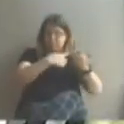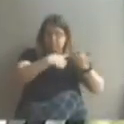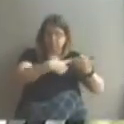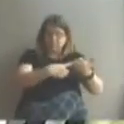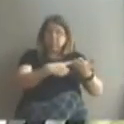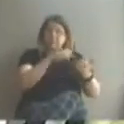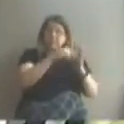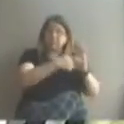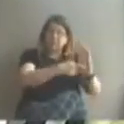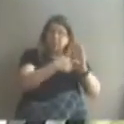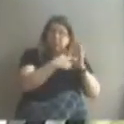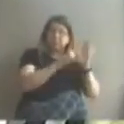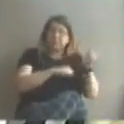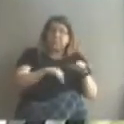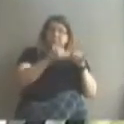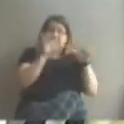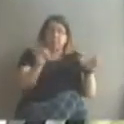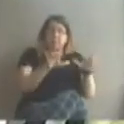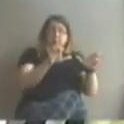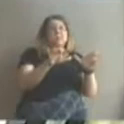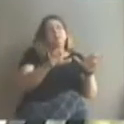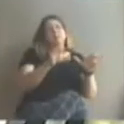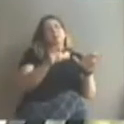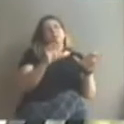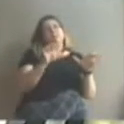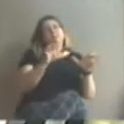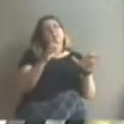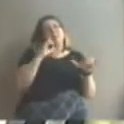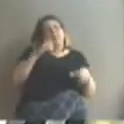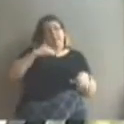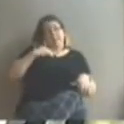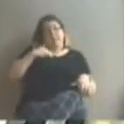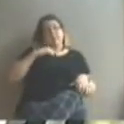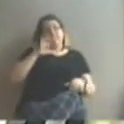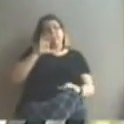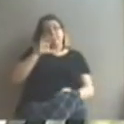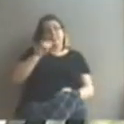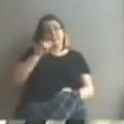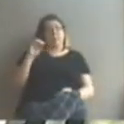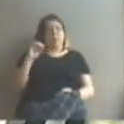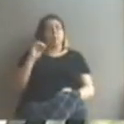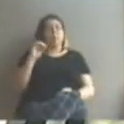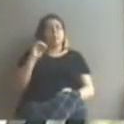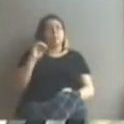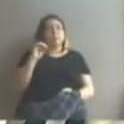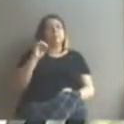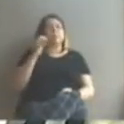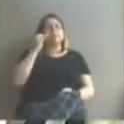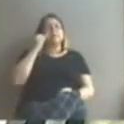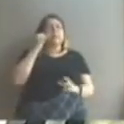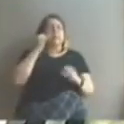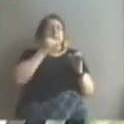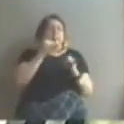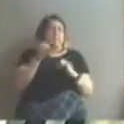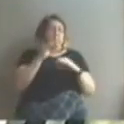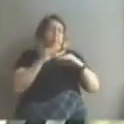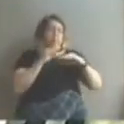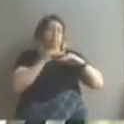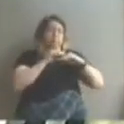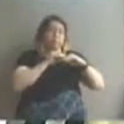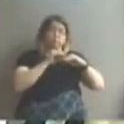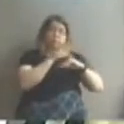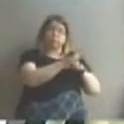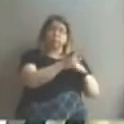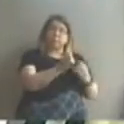that required? Is that a standard practice? It was a standard practice for me as CAO that if an individual was impacted in the